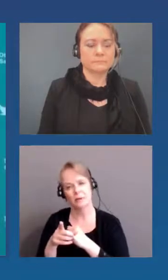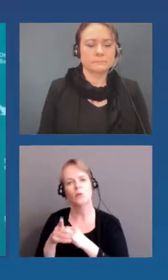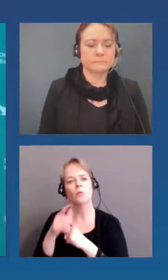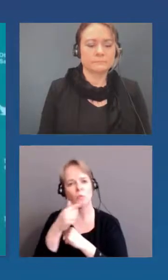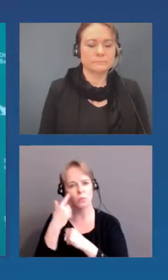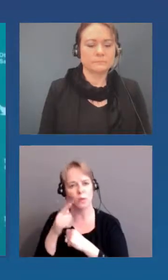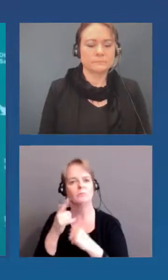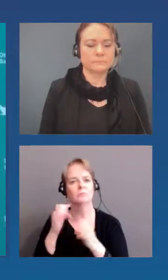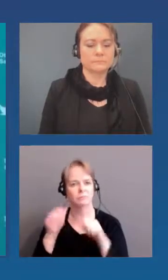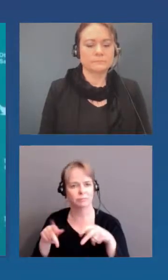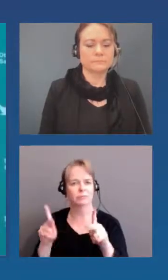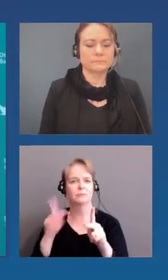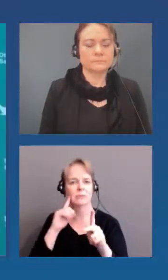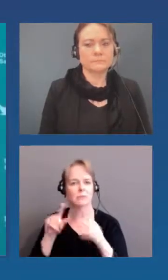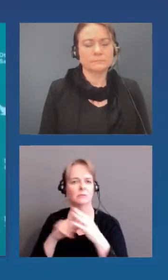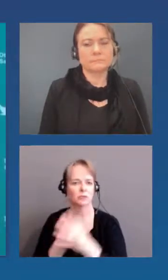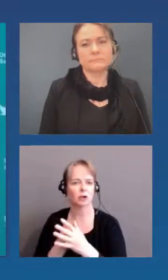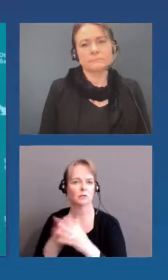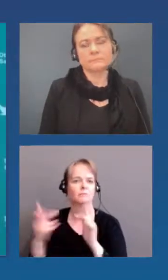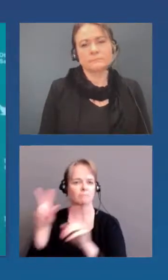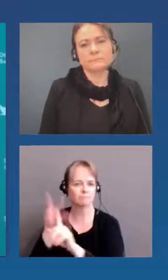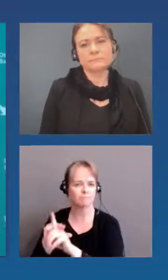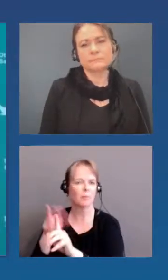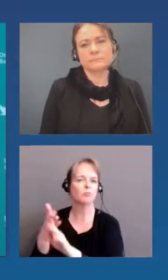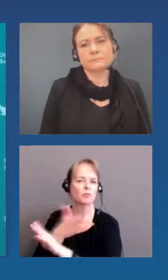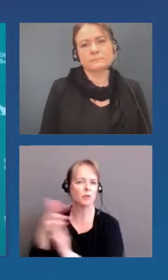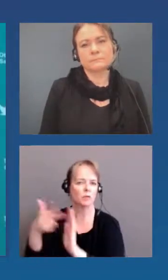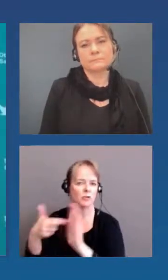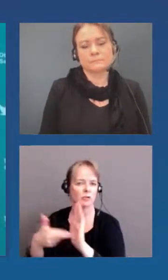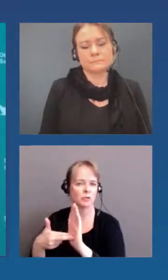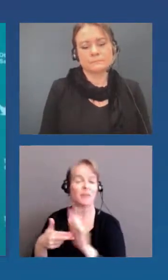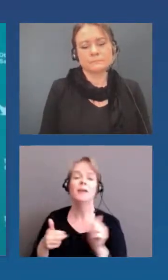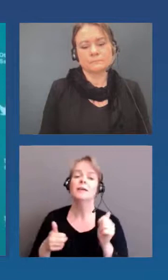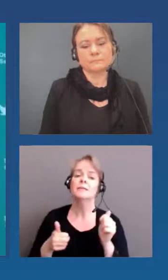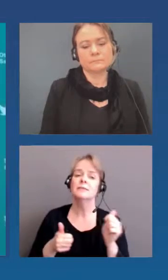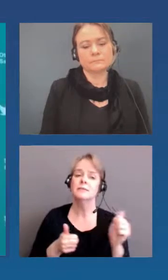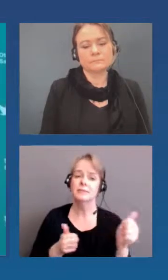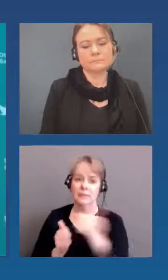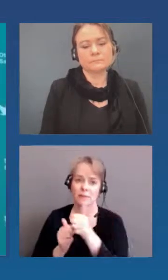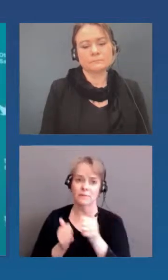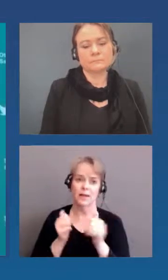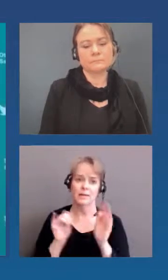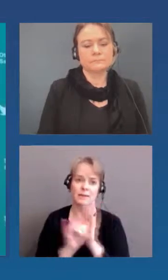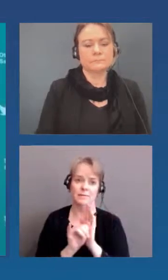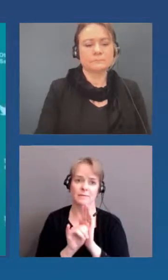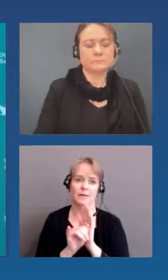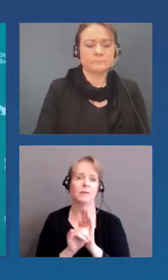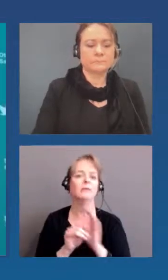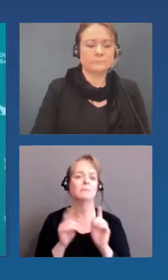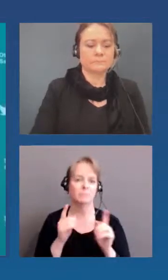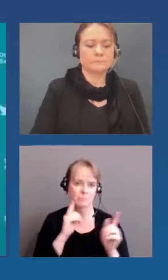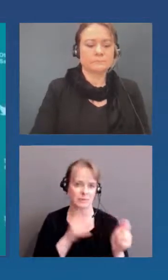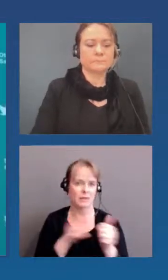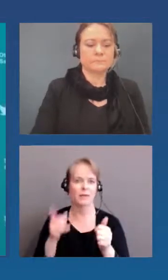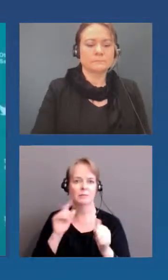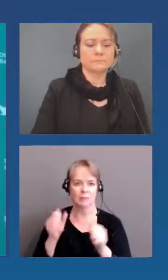process where people will self-identify that they work in one of these settings and that they're one of